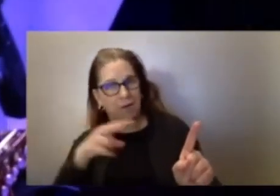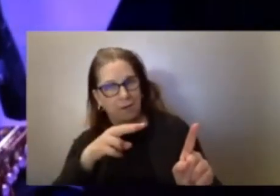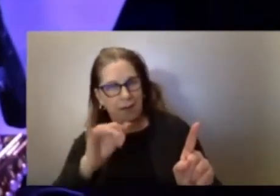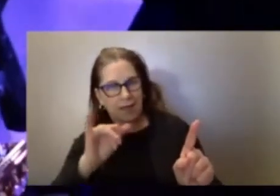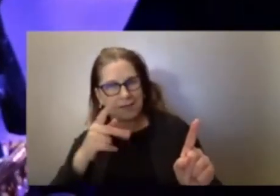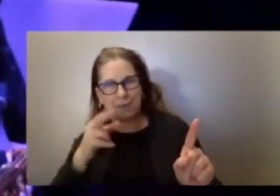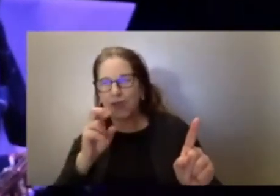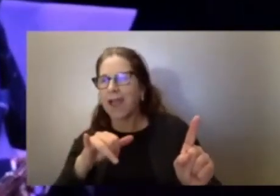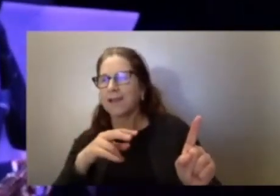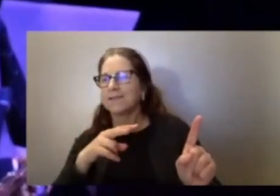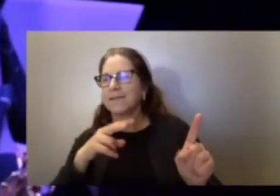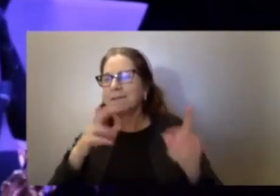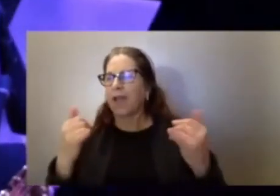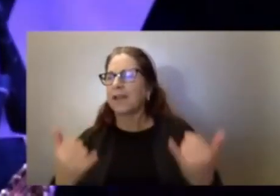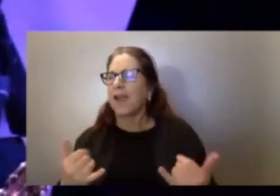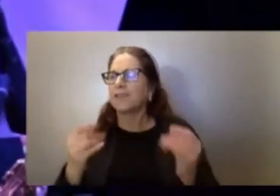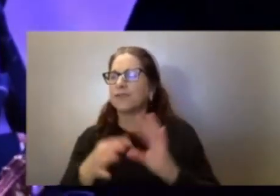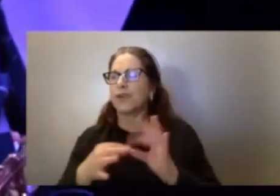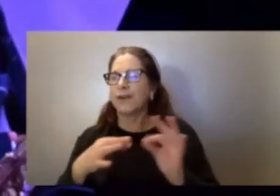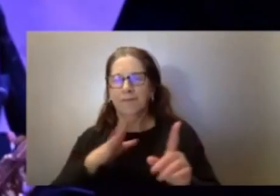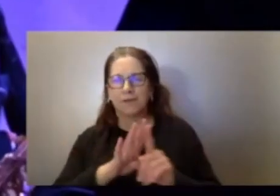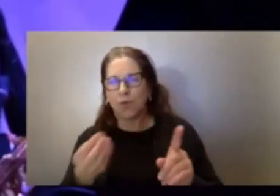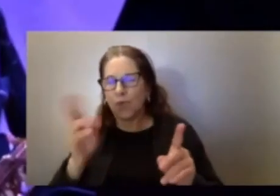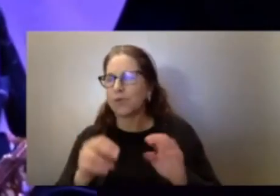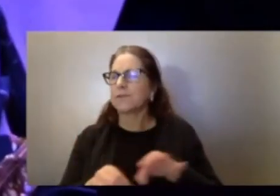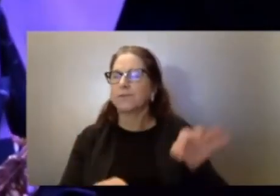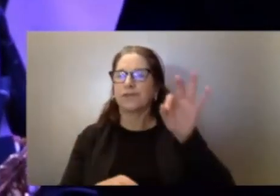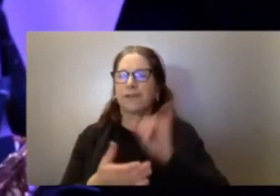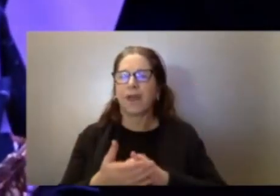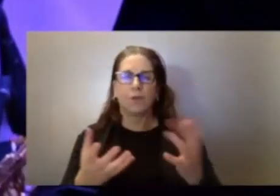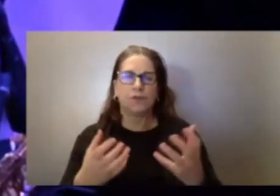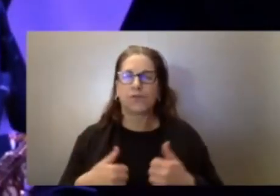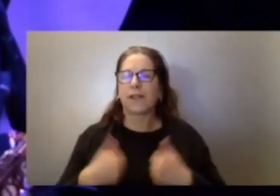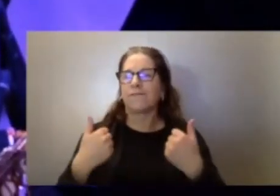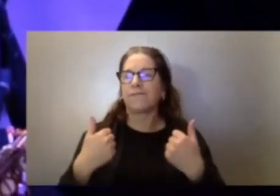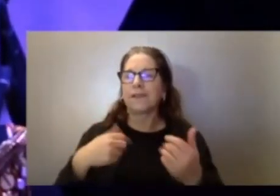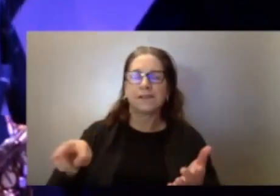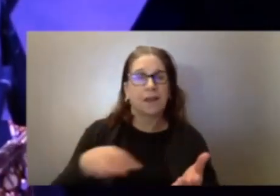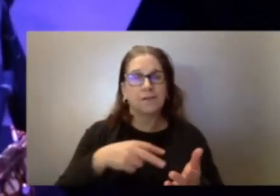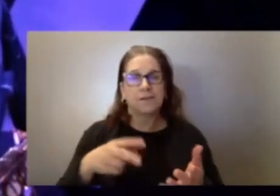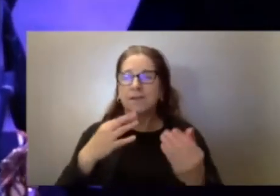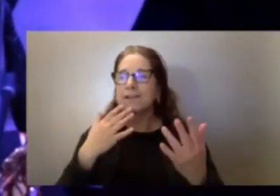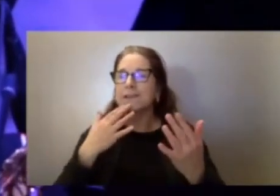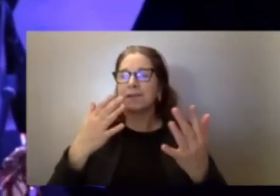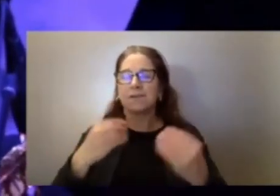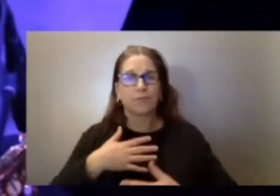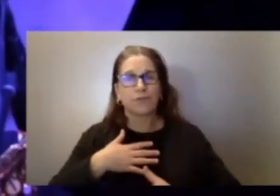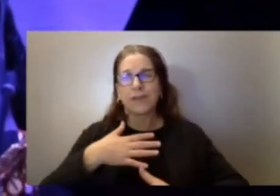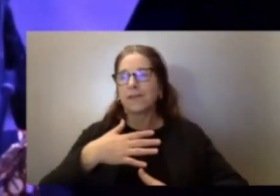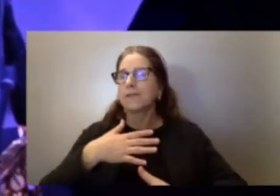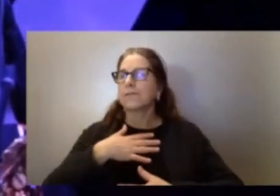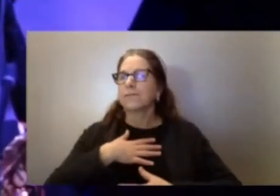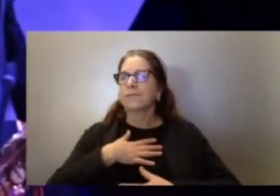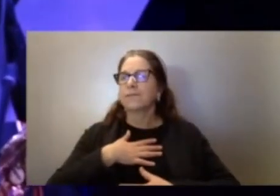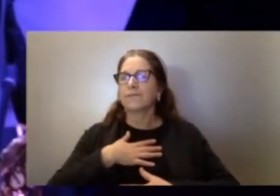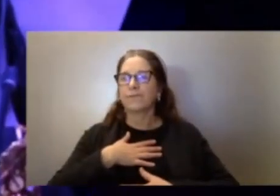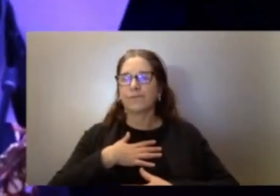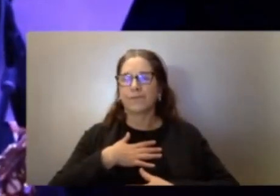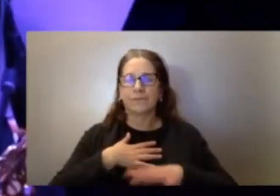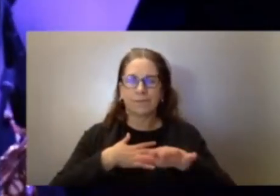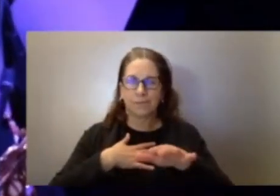prey. By now, the story has its own spirit that wants to live. It dances and sings and breathes.